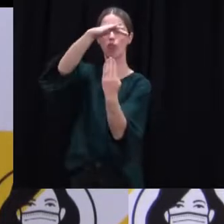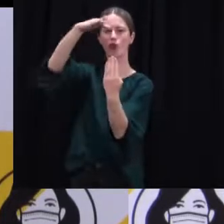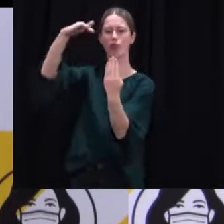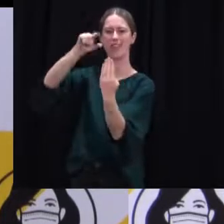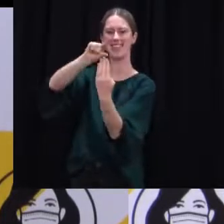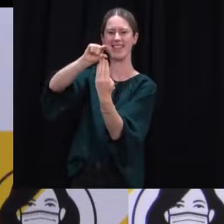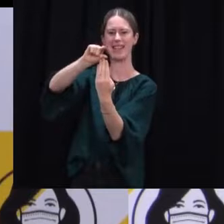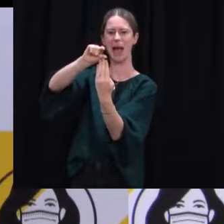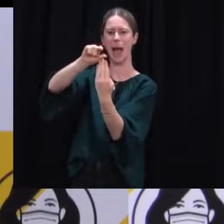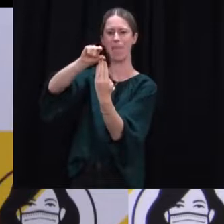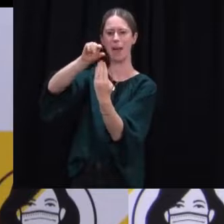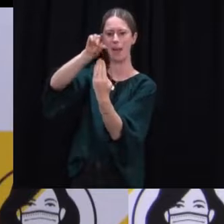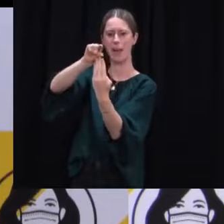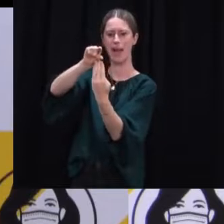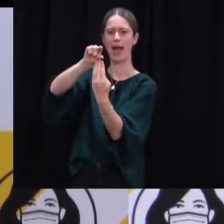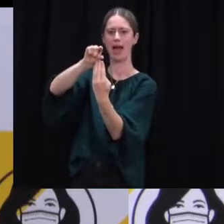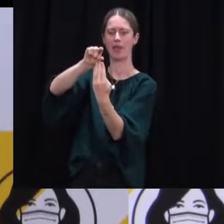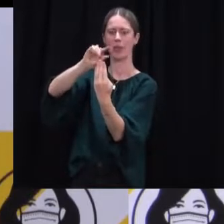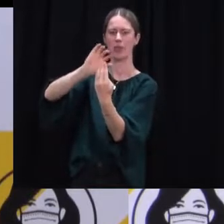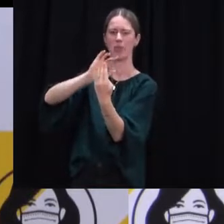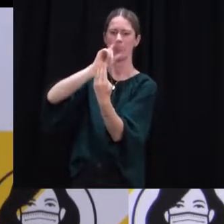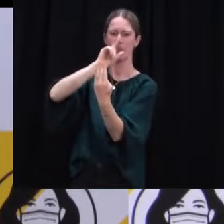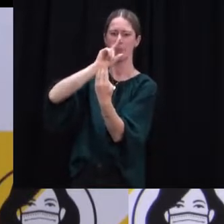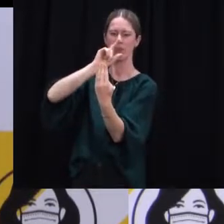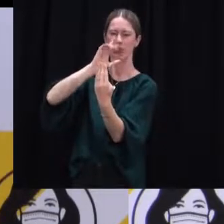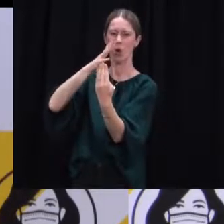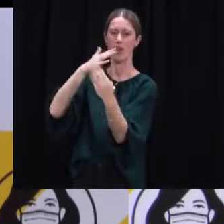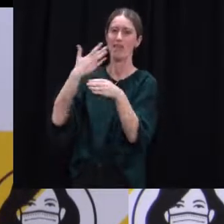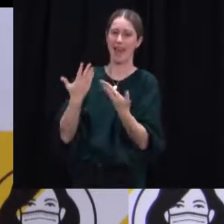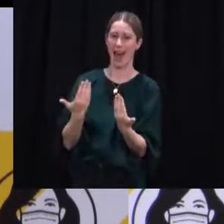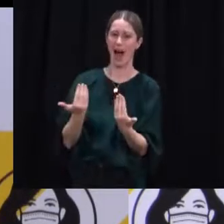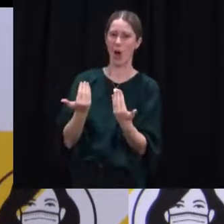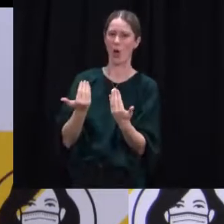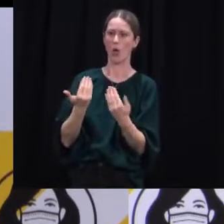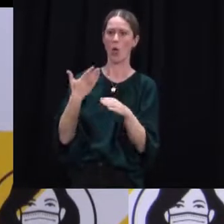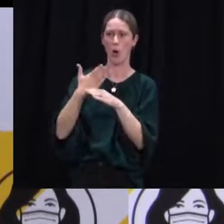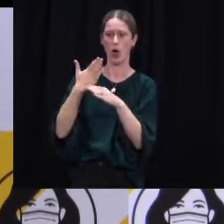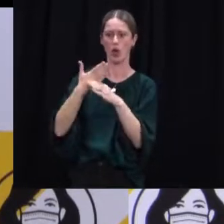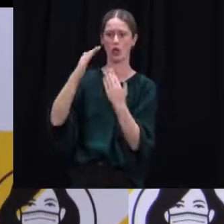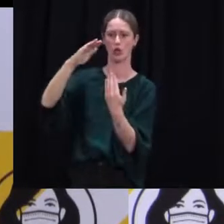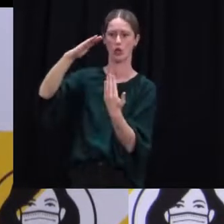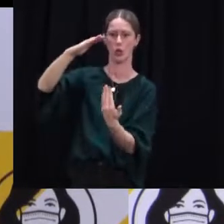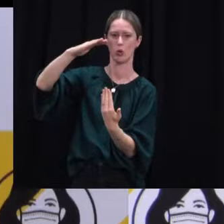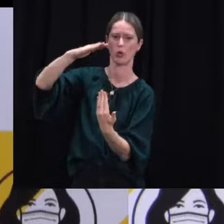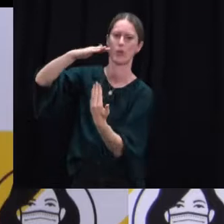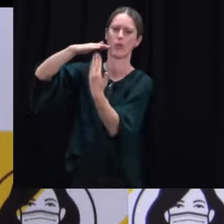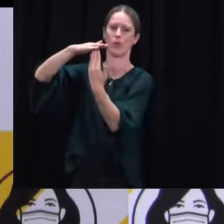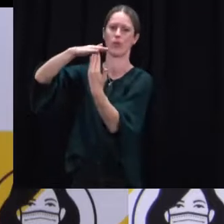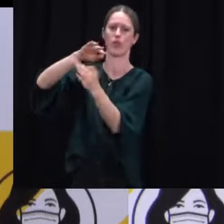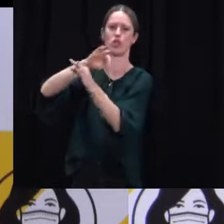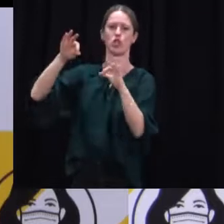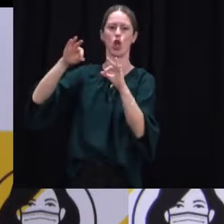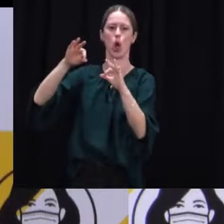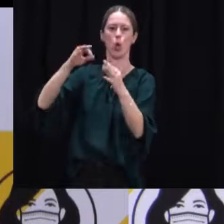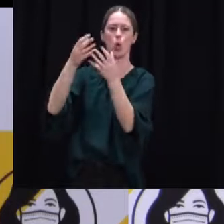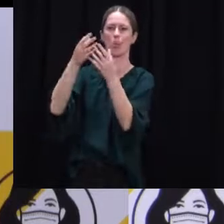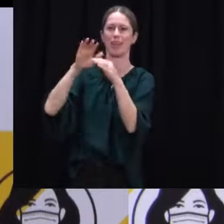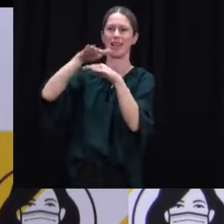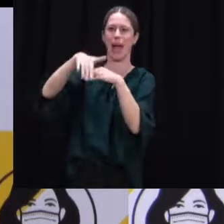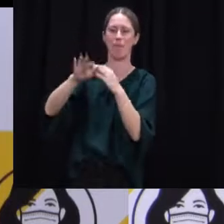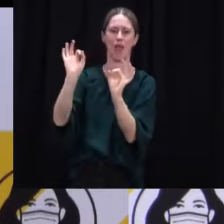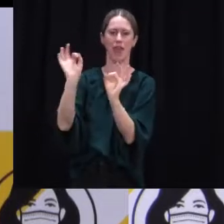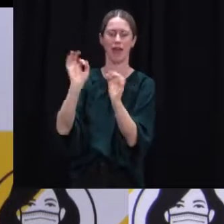perspex barrier in place. My understanding is that there was a gap between the top of it and the ceiling, not a particularly big gap. Work is underway now and should be